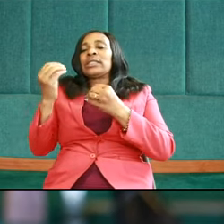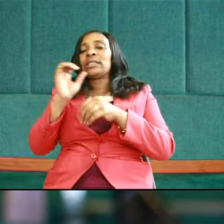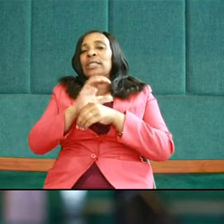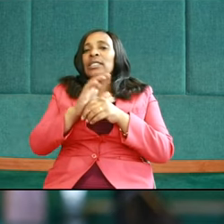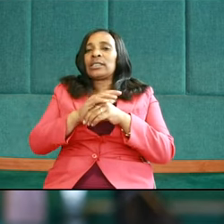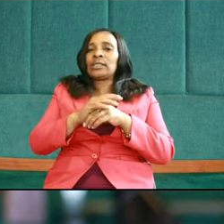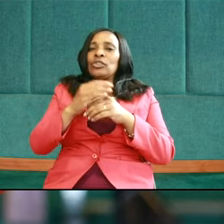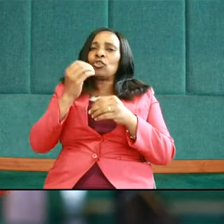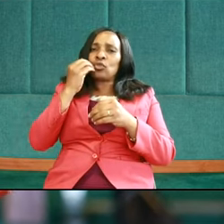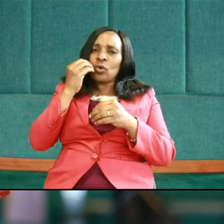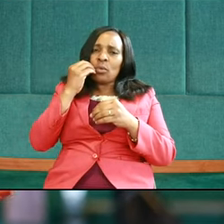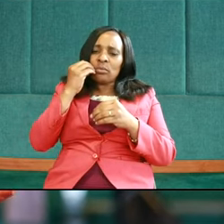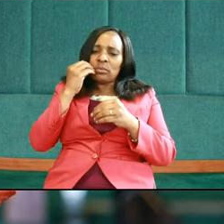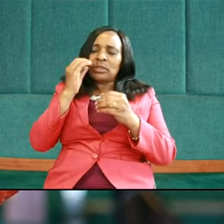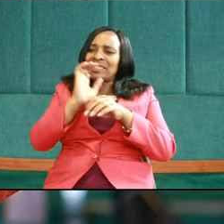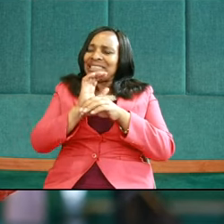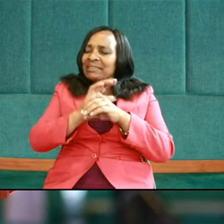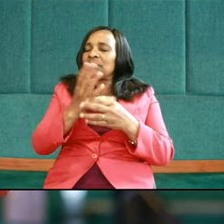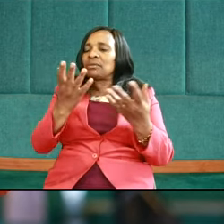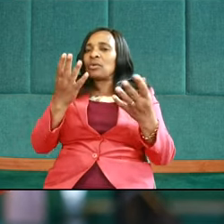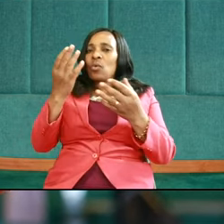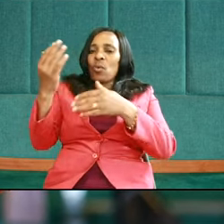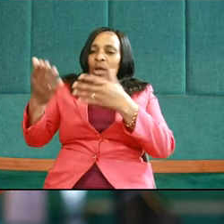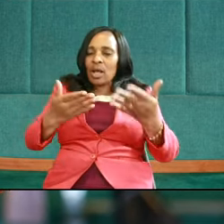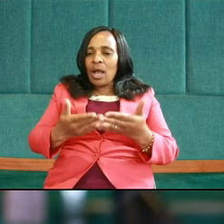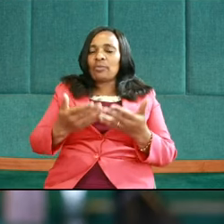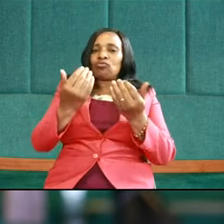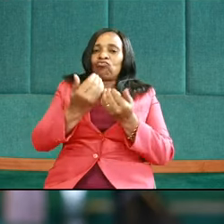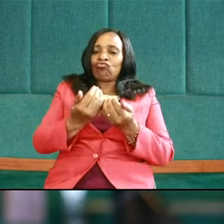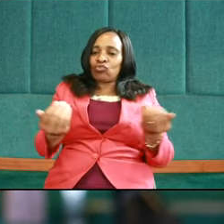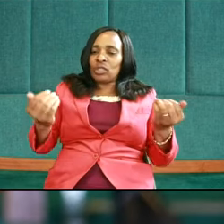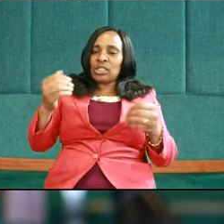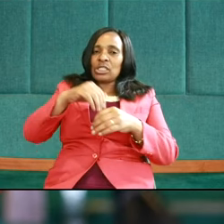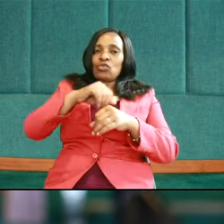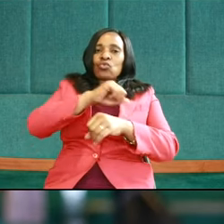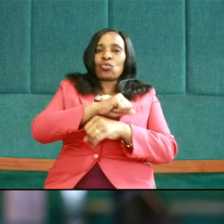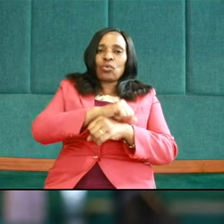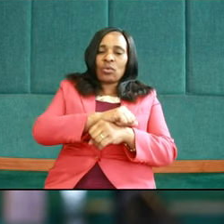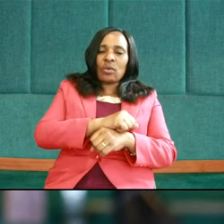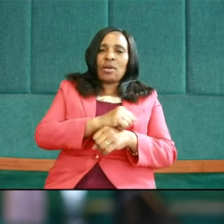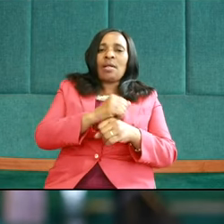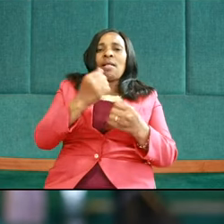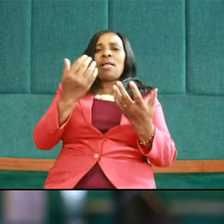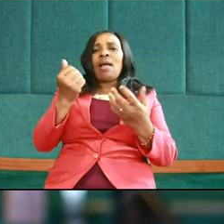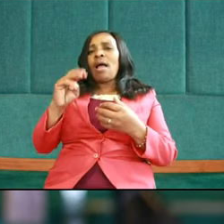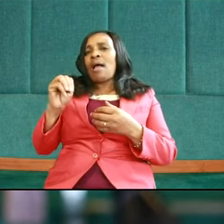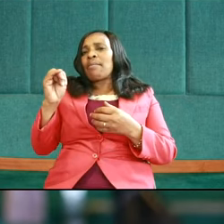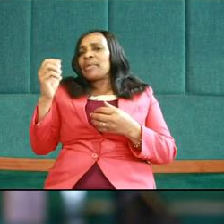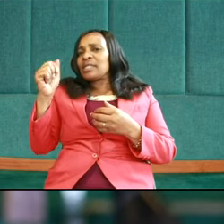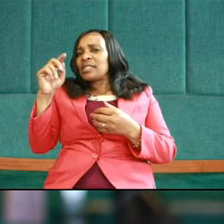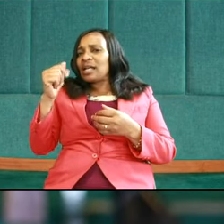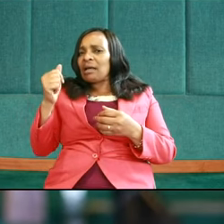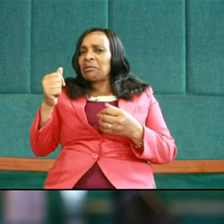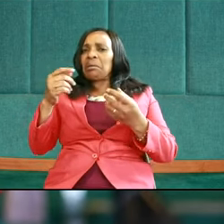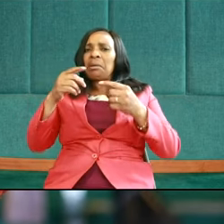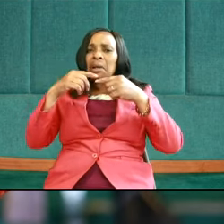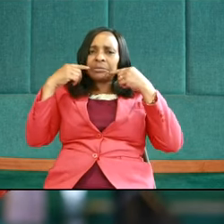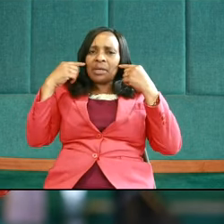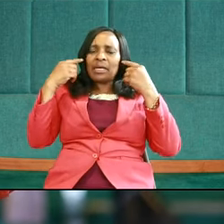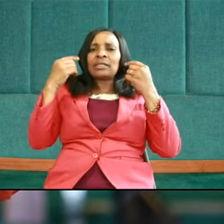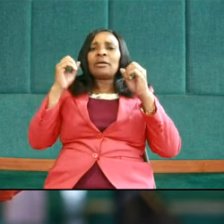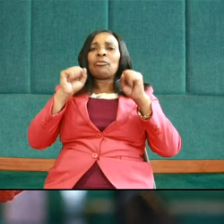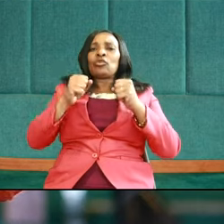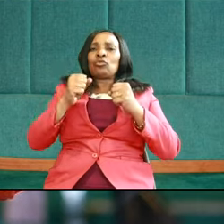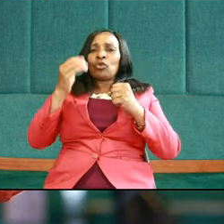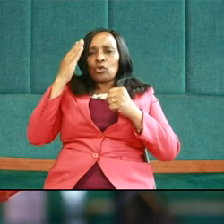warmly welcomed Amita to the children's Sabbath school. The teacher gave her a big smile. Asmita immediately knew she